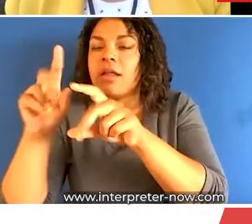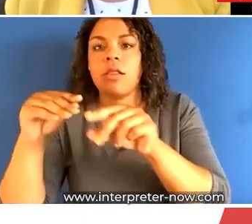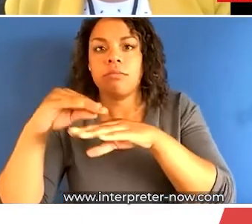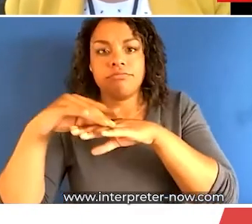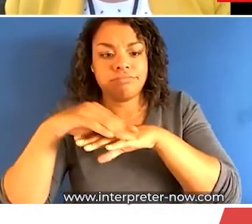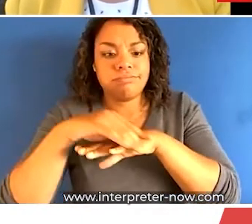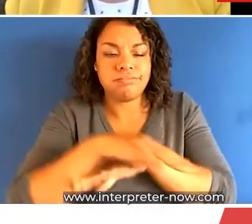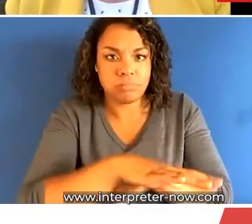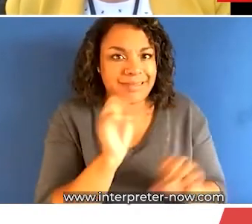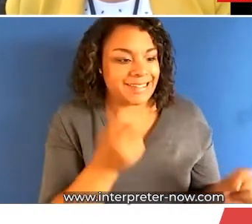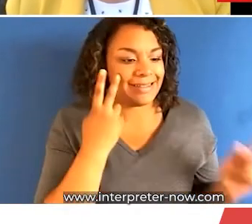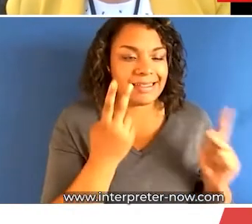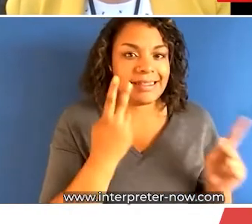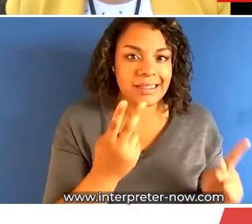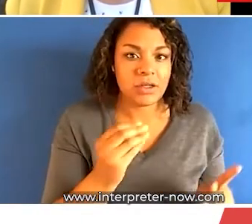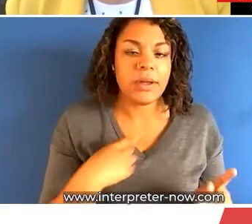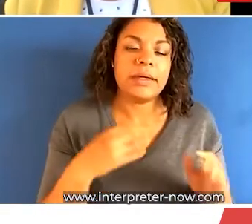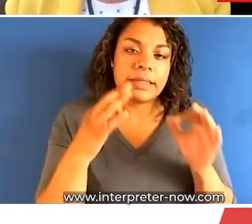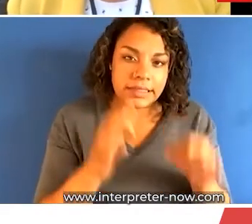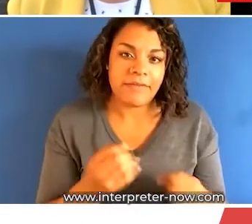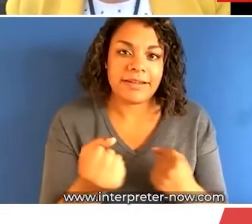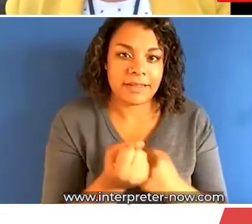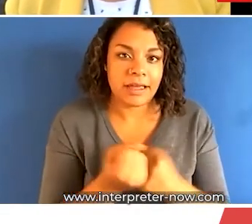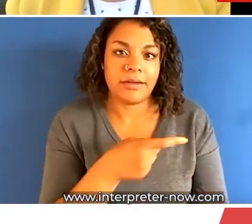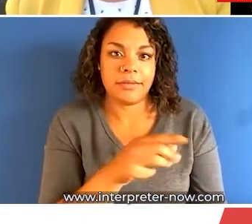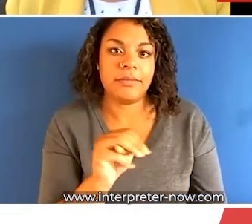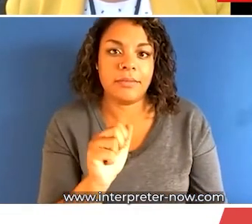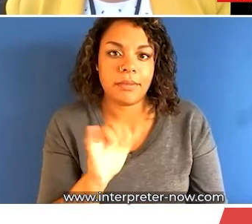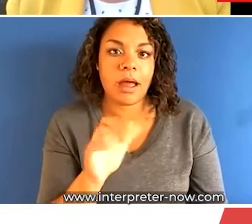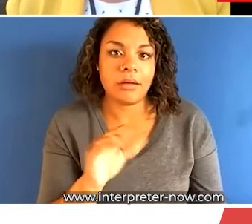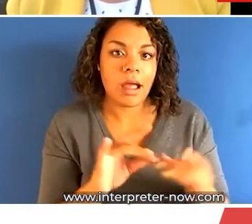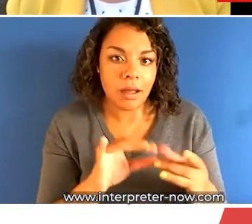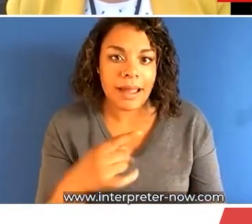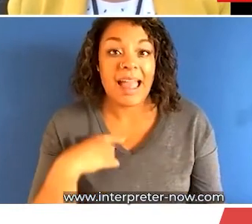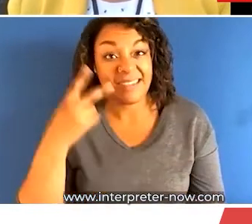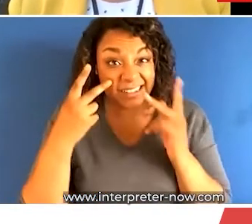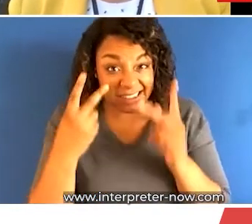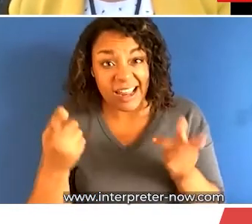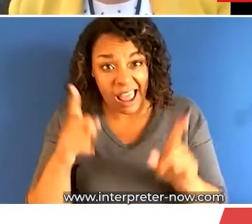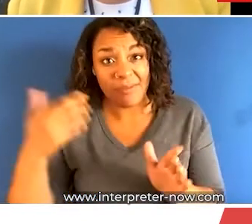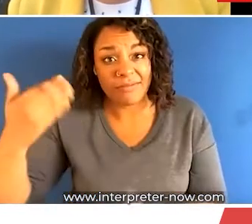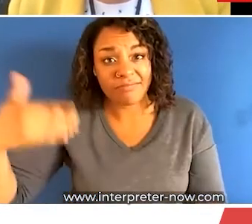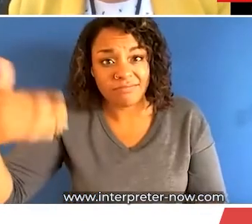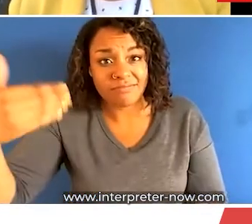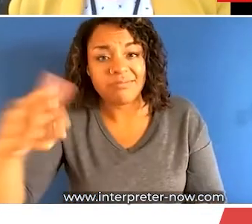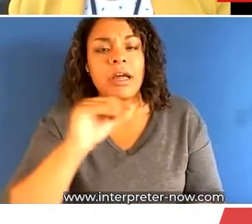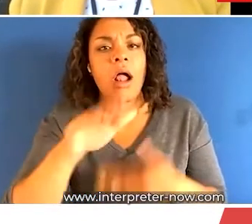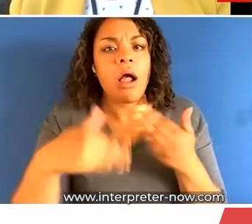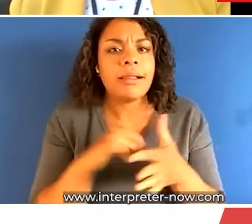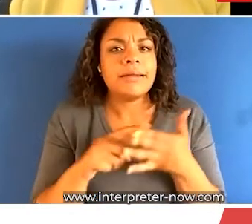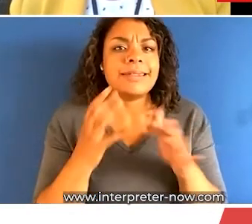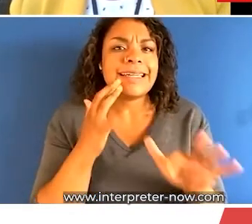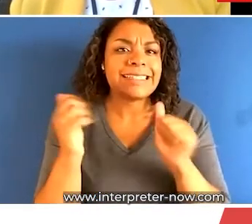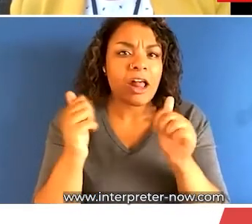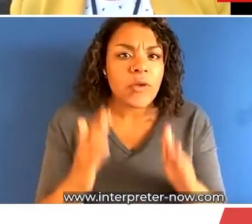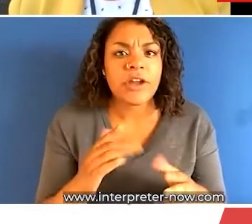so I definitely second it. I've seen it time and time again. And all of these accelerators,